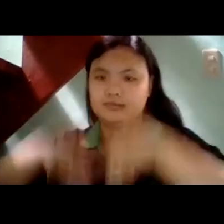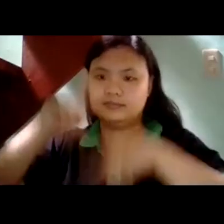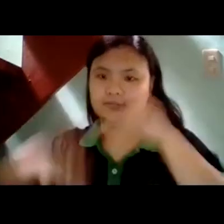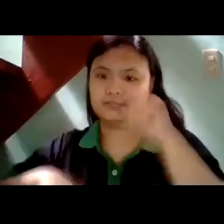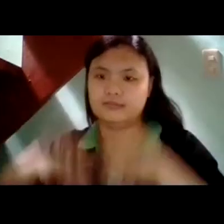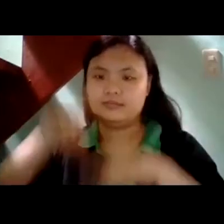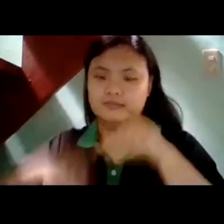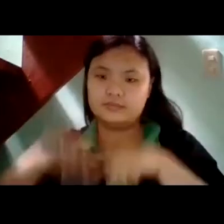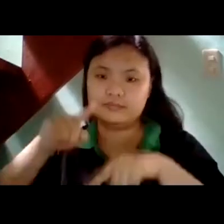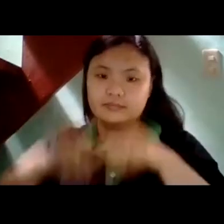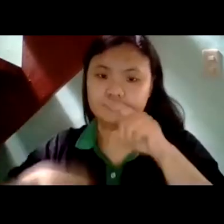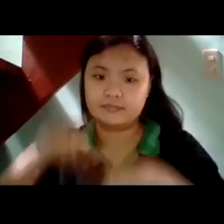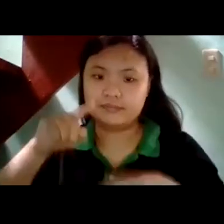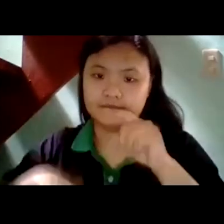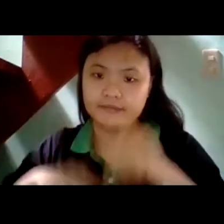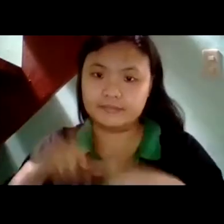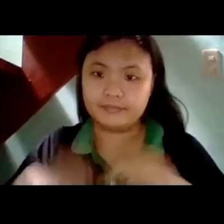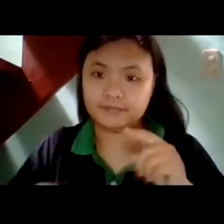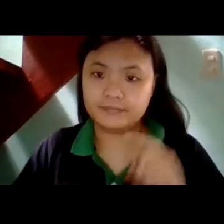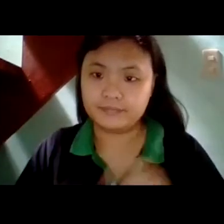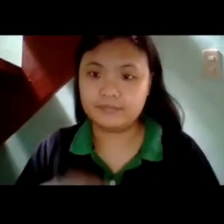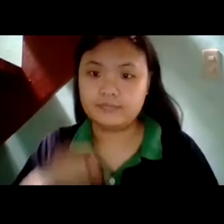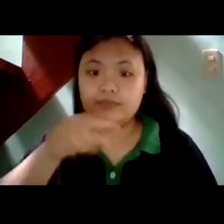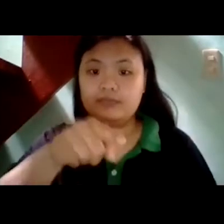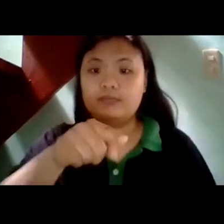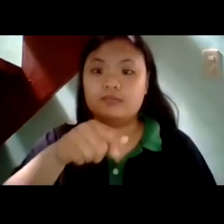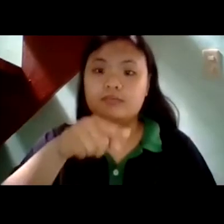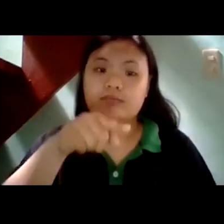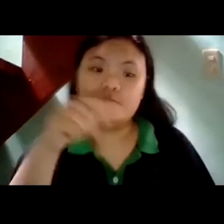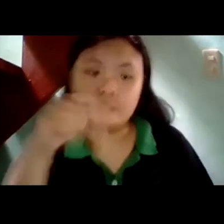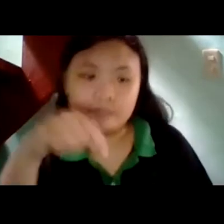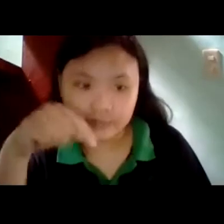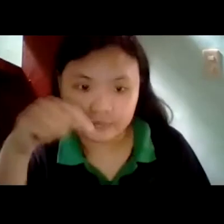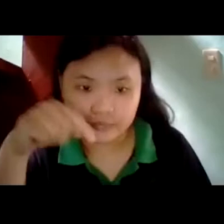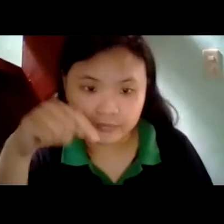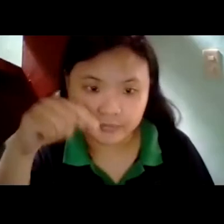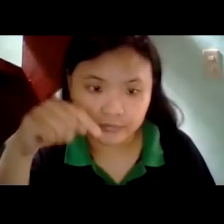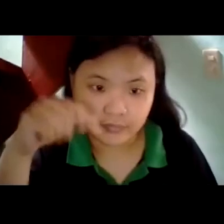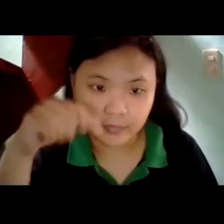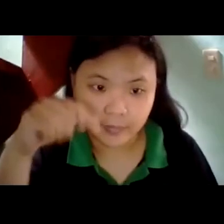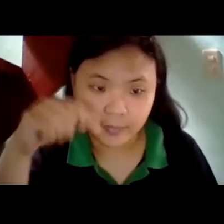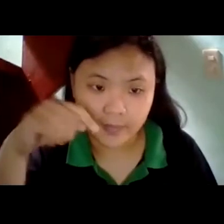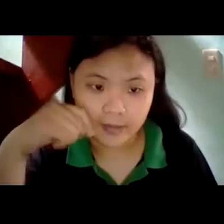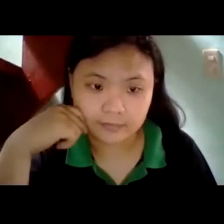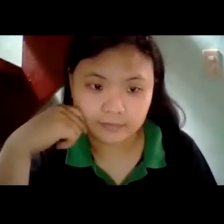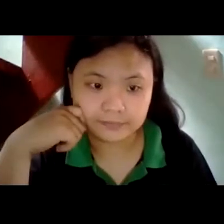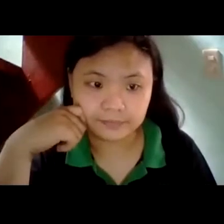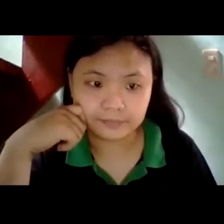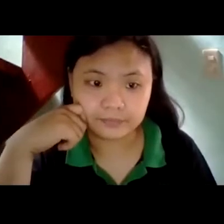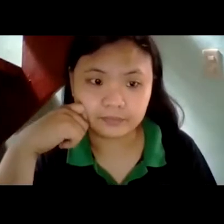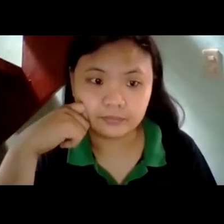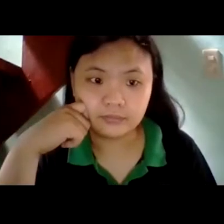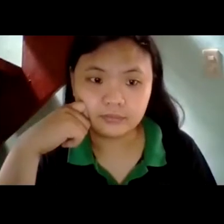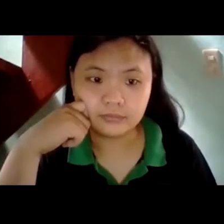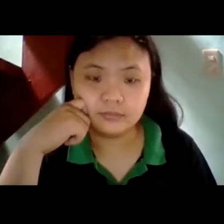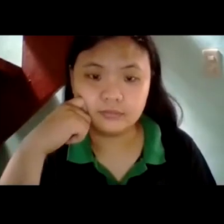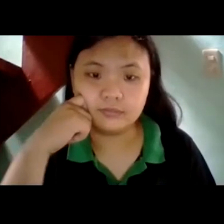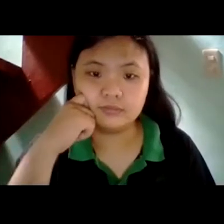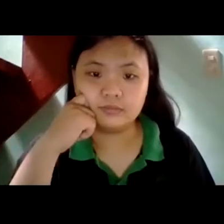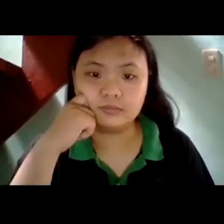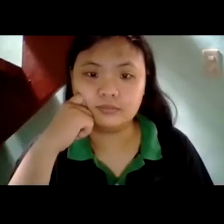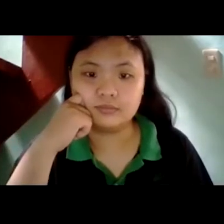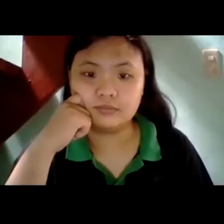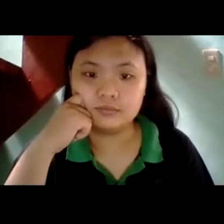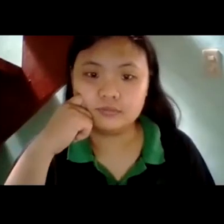She's my friend. Okay. That's the example that we have here. Now you want to make